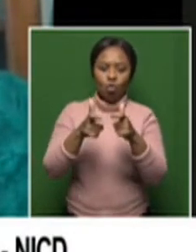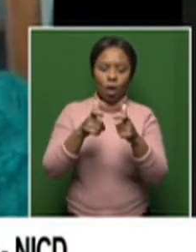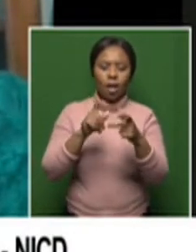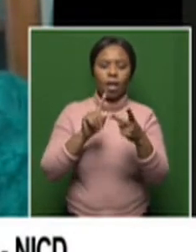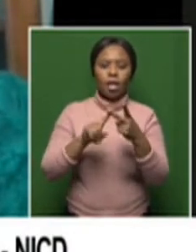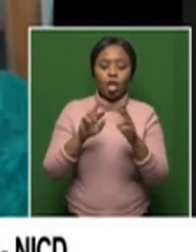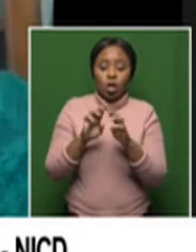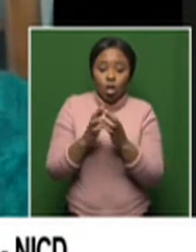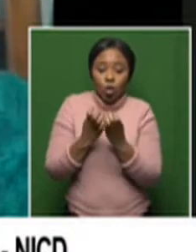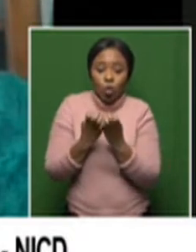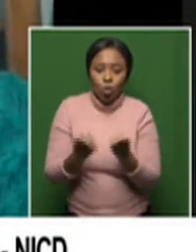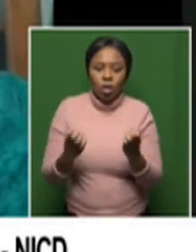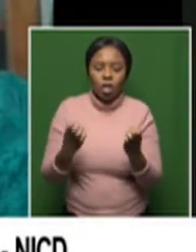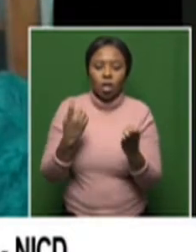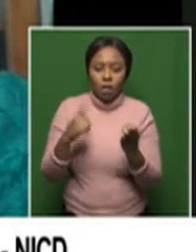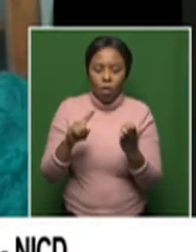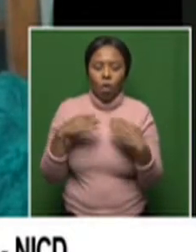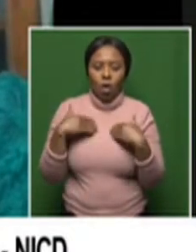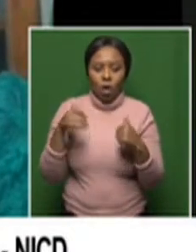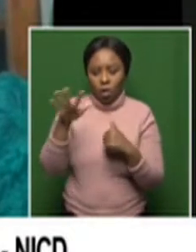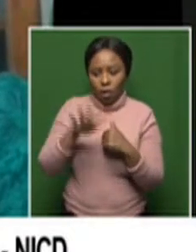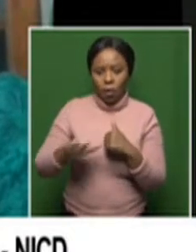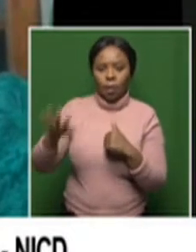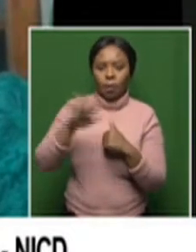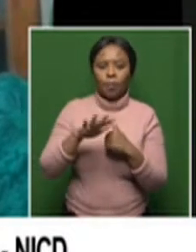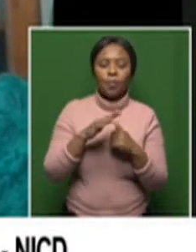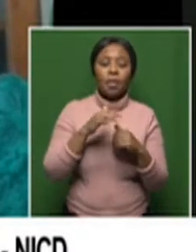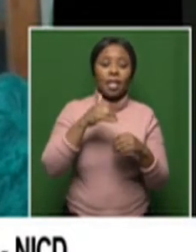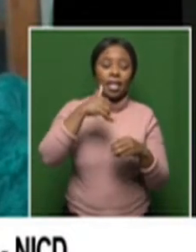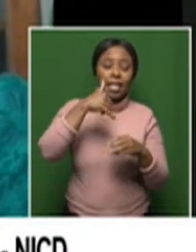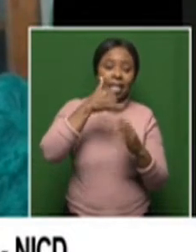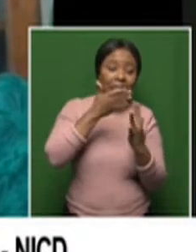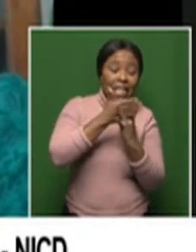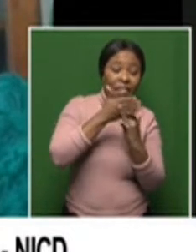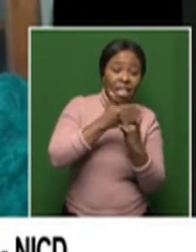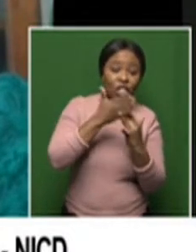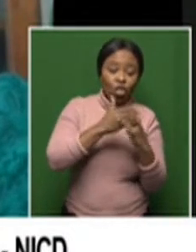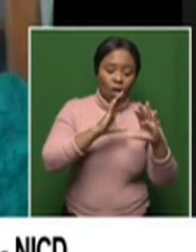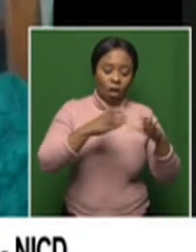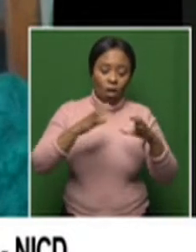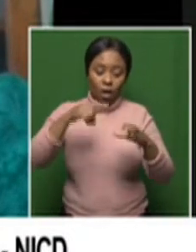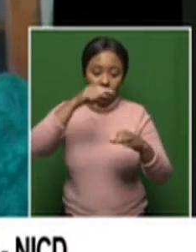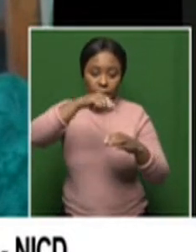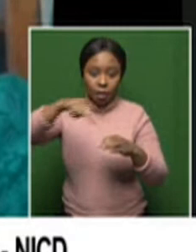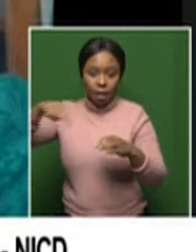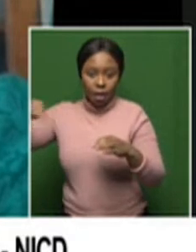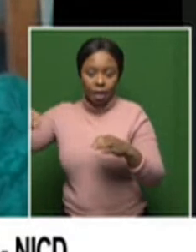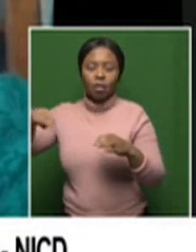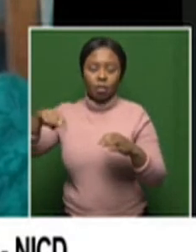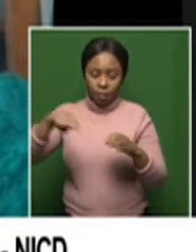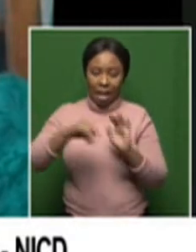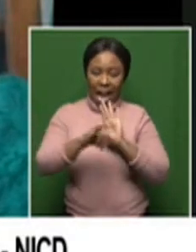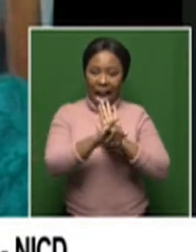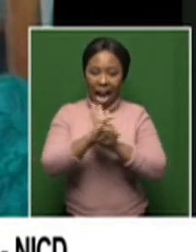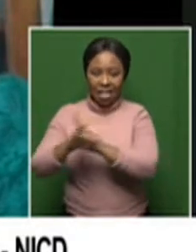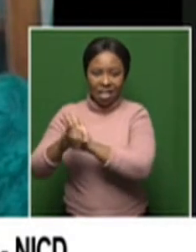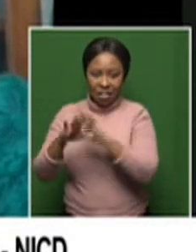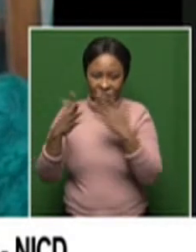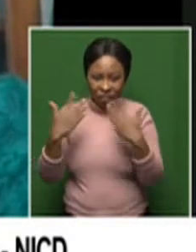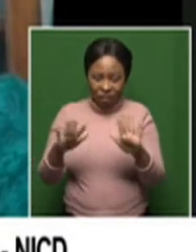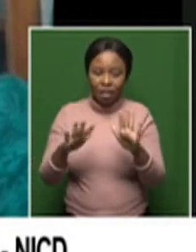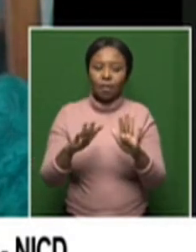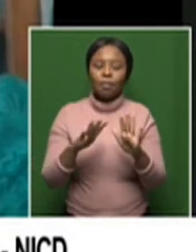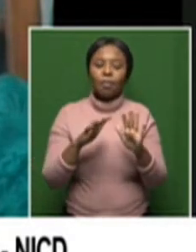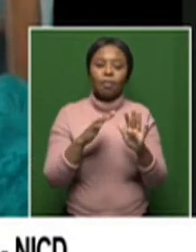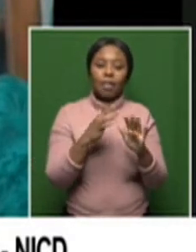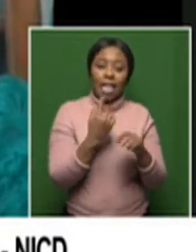resources for our health. Each intervention area and action items have been identified specifically for each level